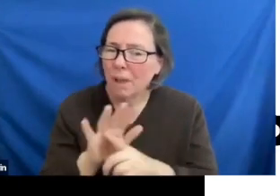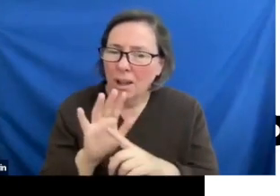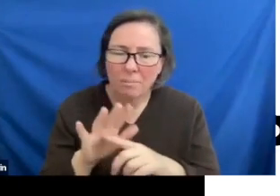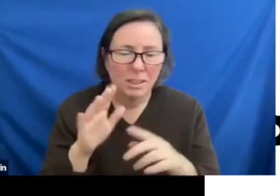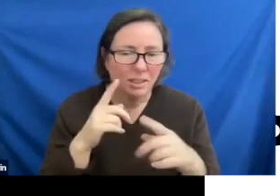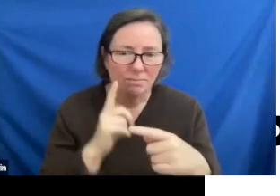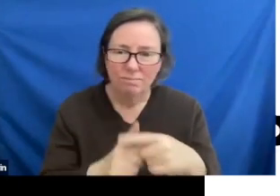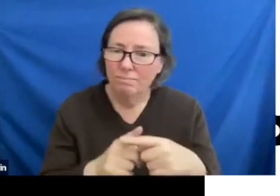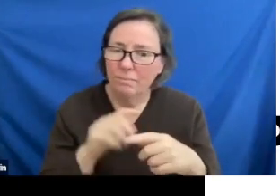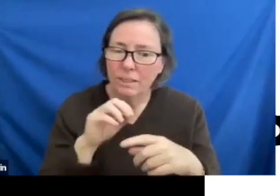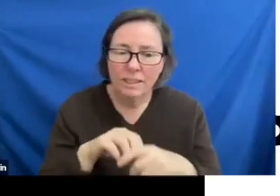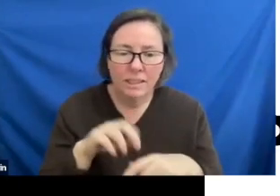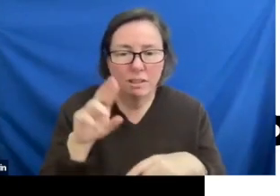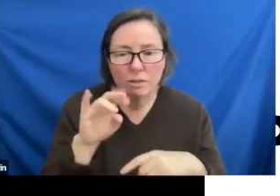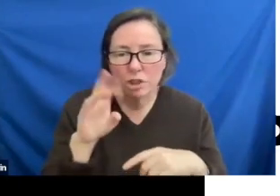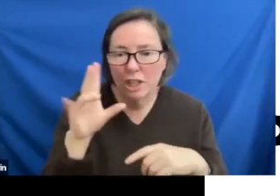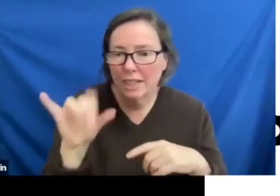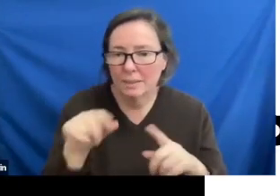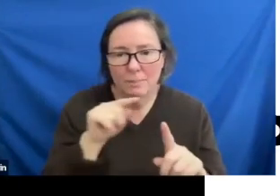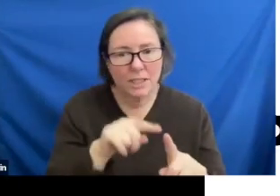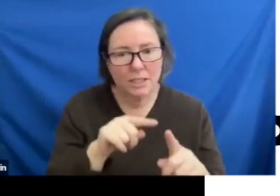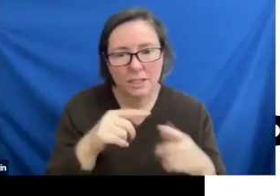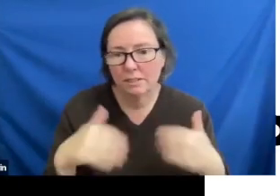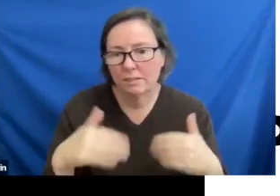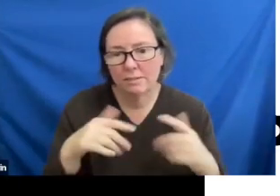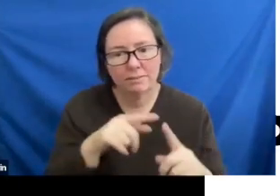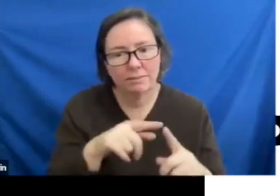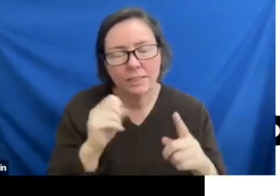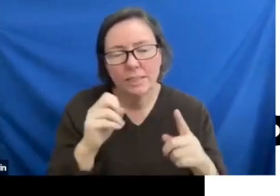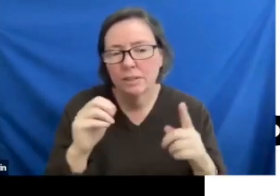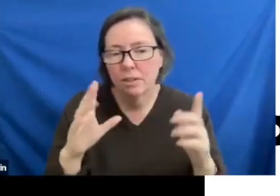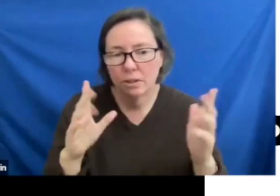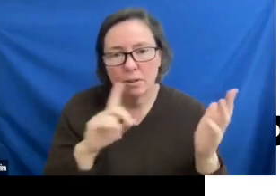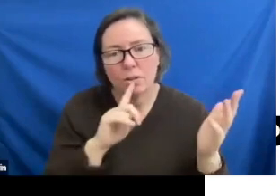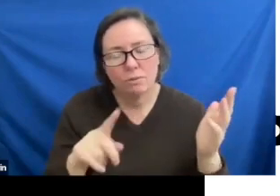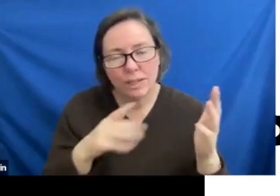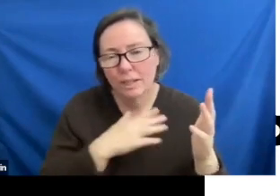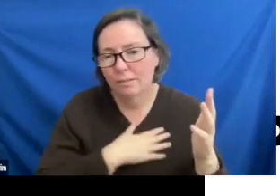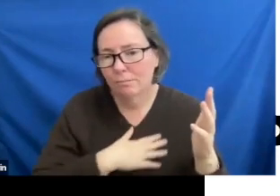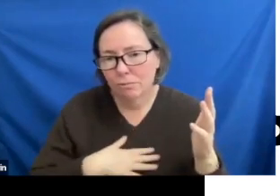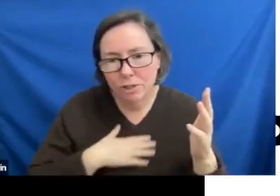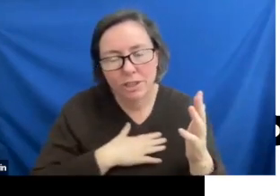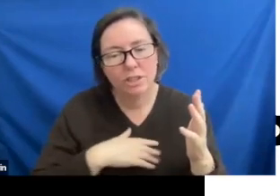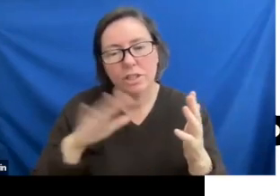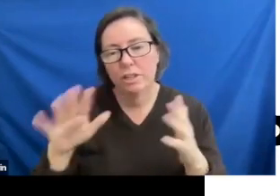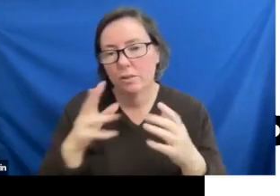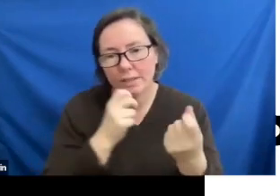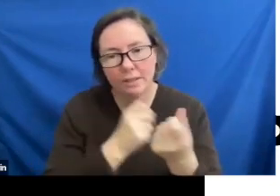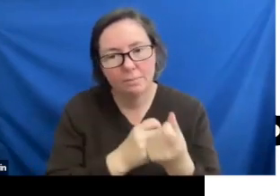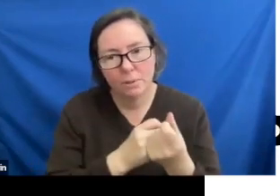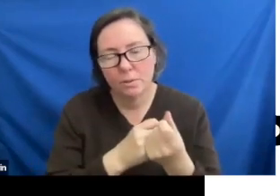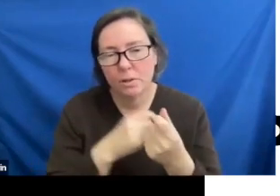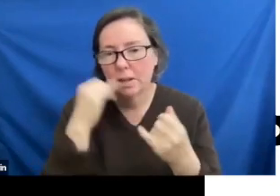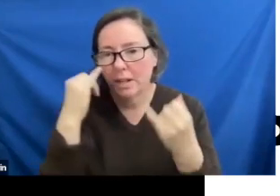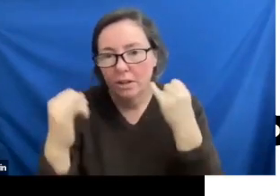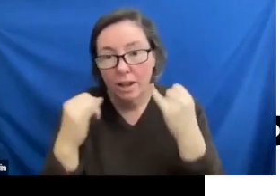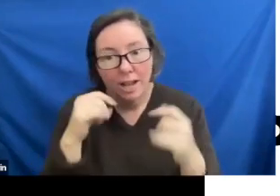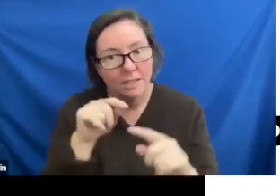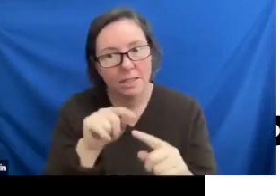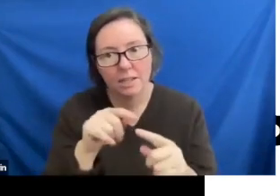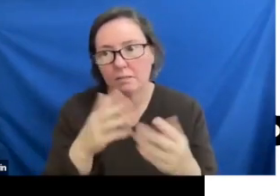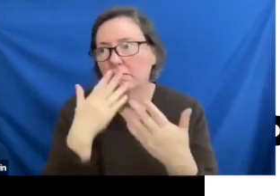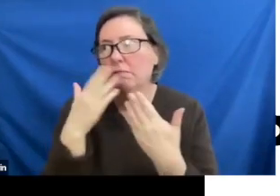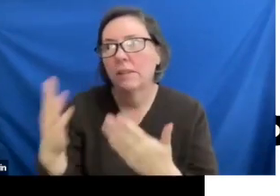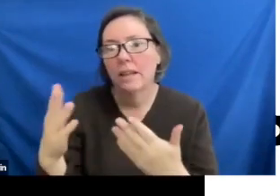in Roxbury. So I really appreciate the support of the idea.